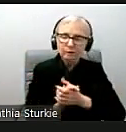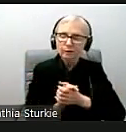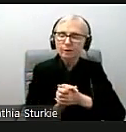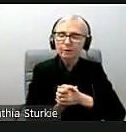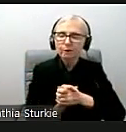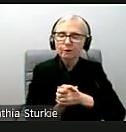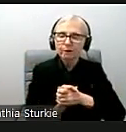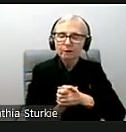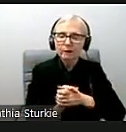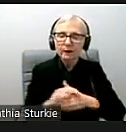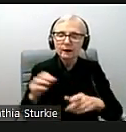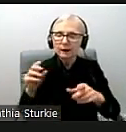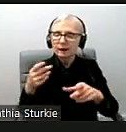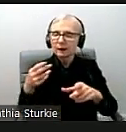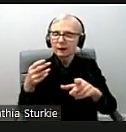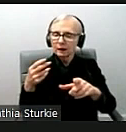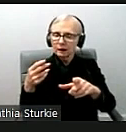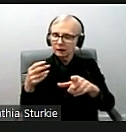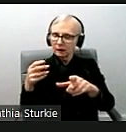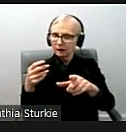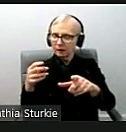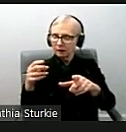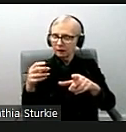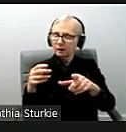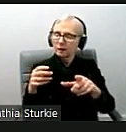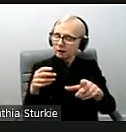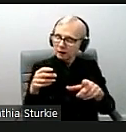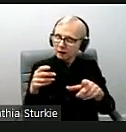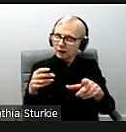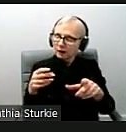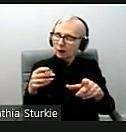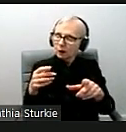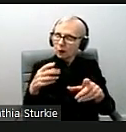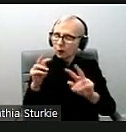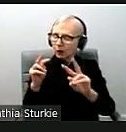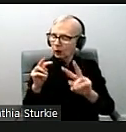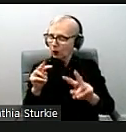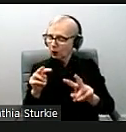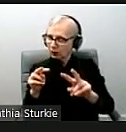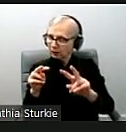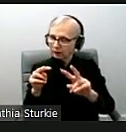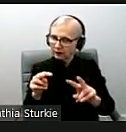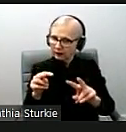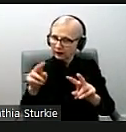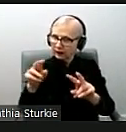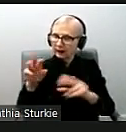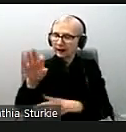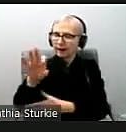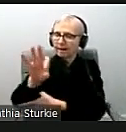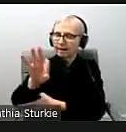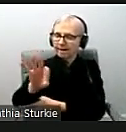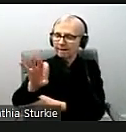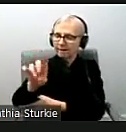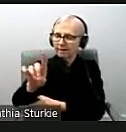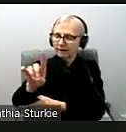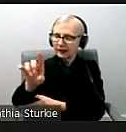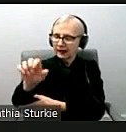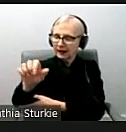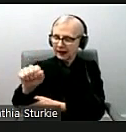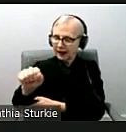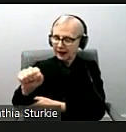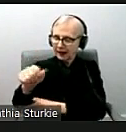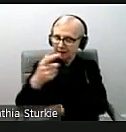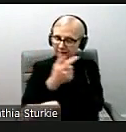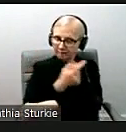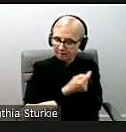This is Rachel. I can take that question. So we are certainly looking forward to FDA authorization of the vaccine for